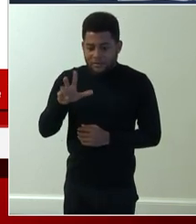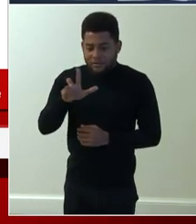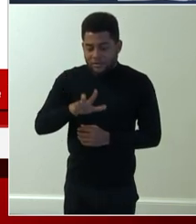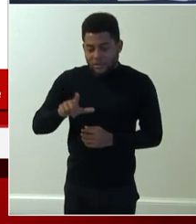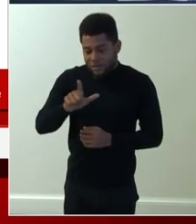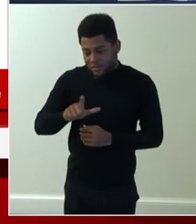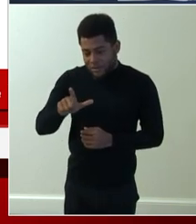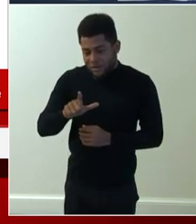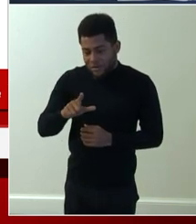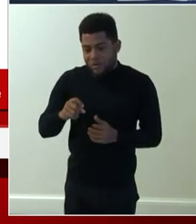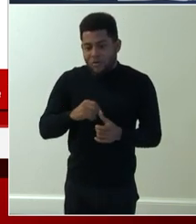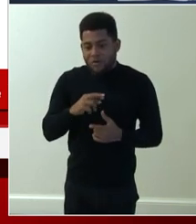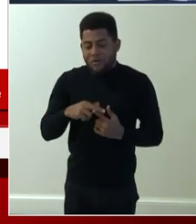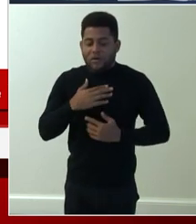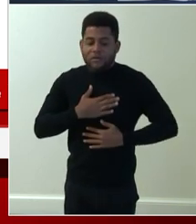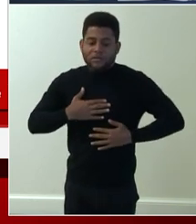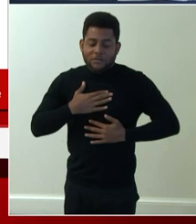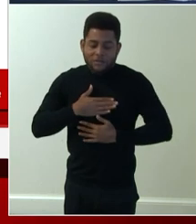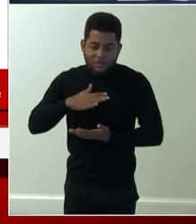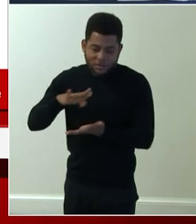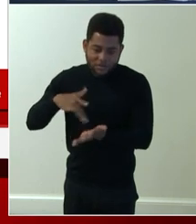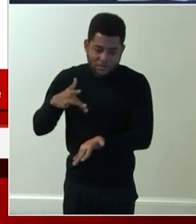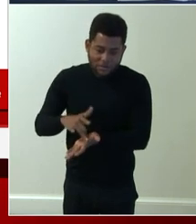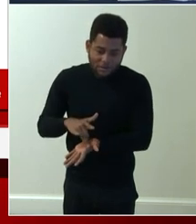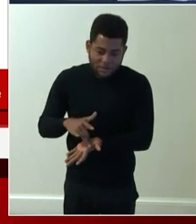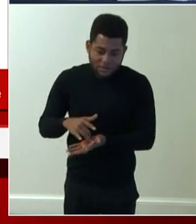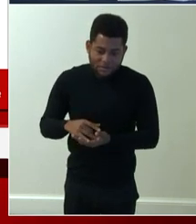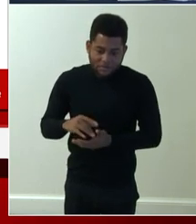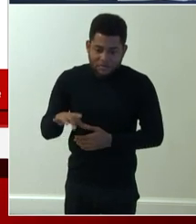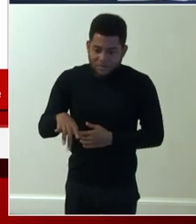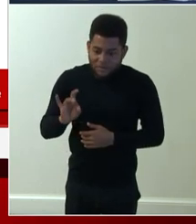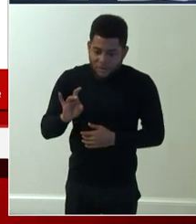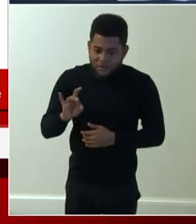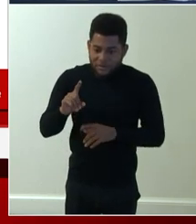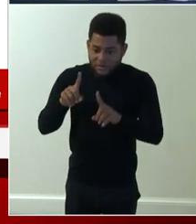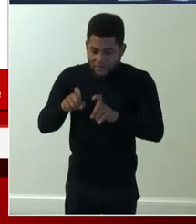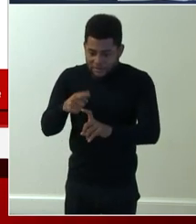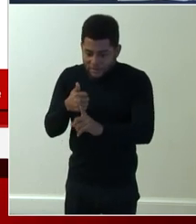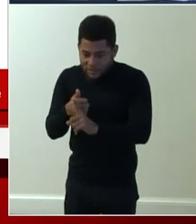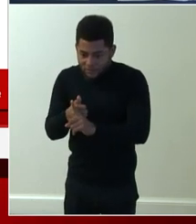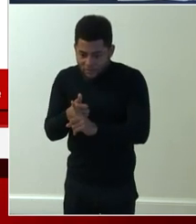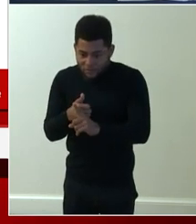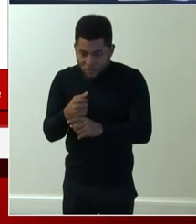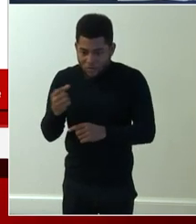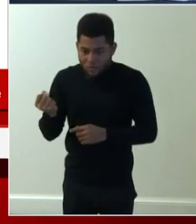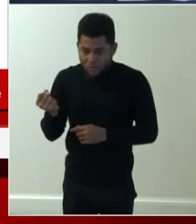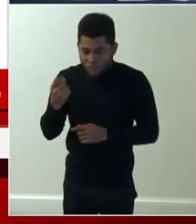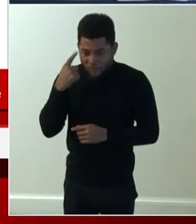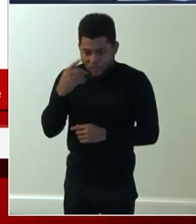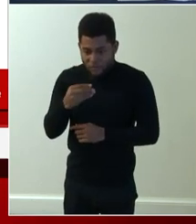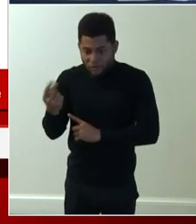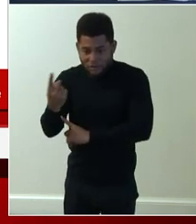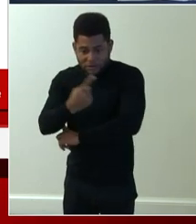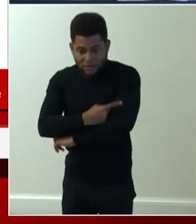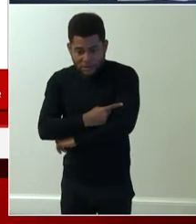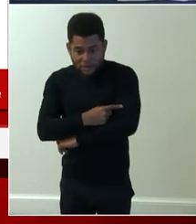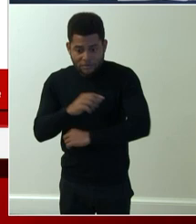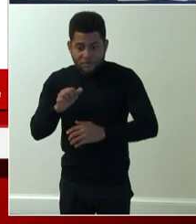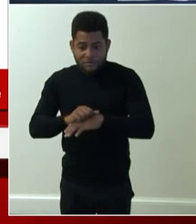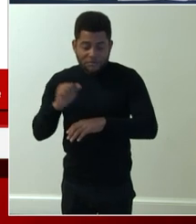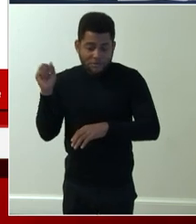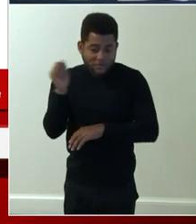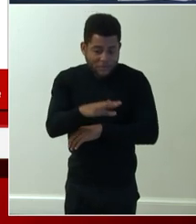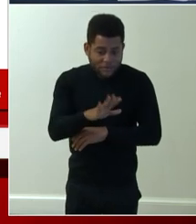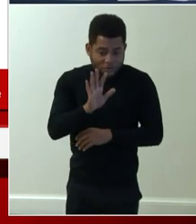an opportunity that you can pick one of them up, test yourself. You can hold on to that for a couple of days. We do collect